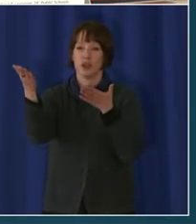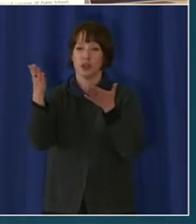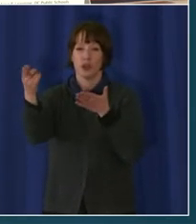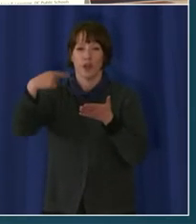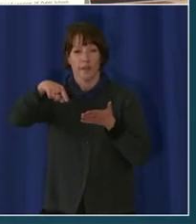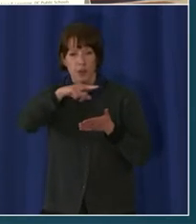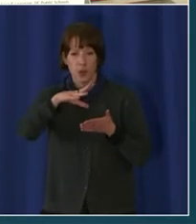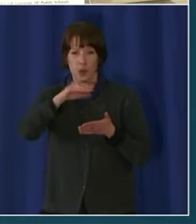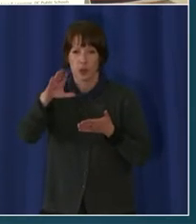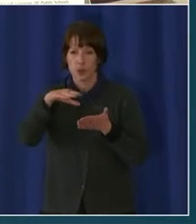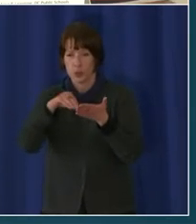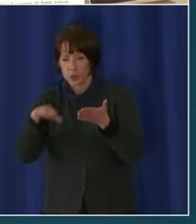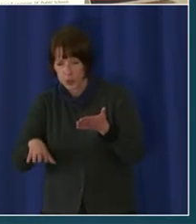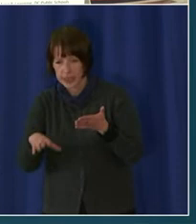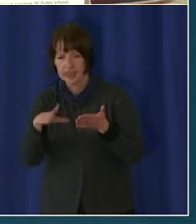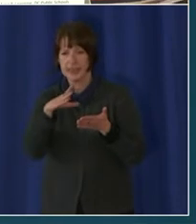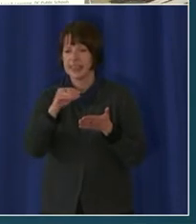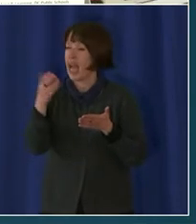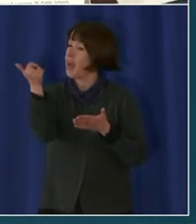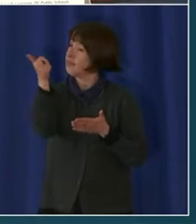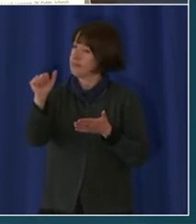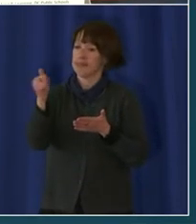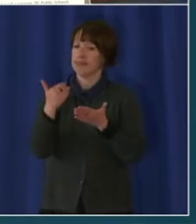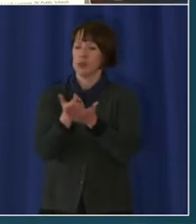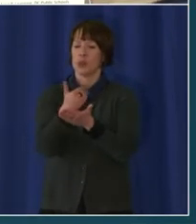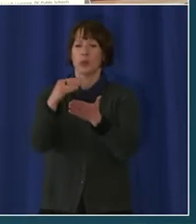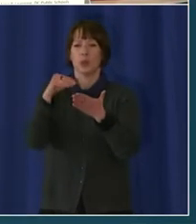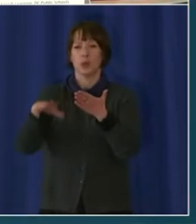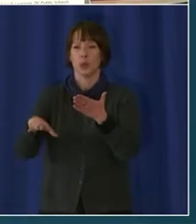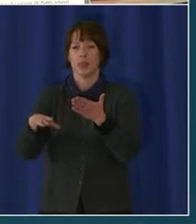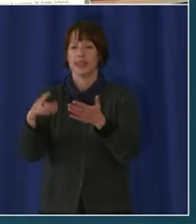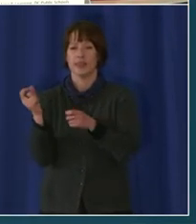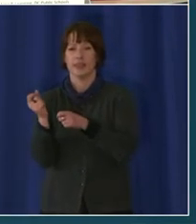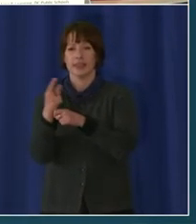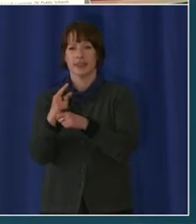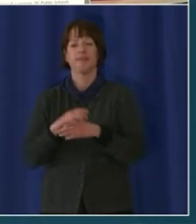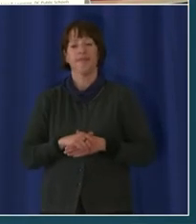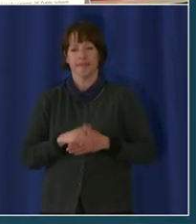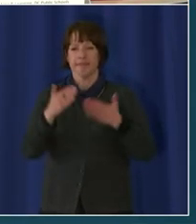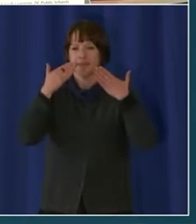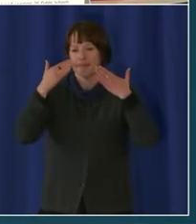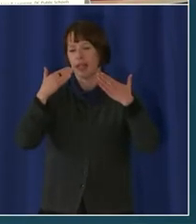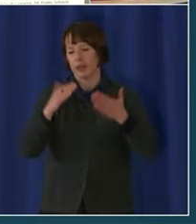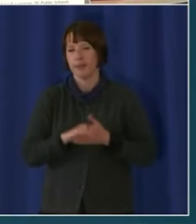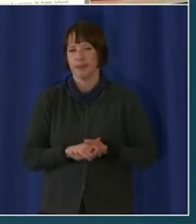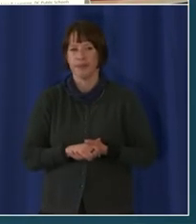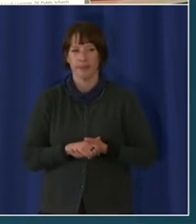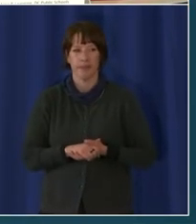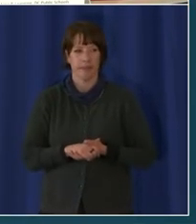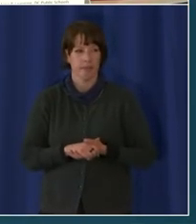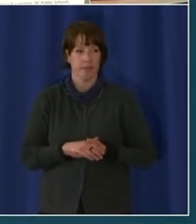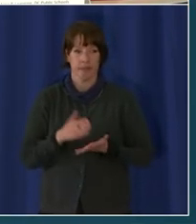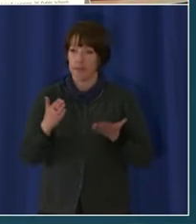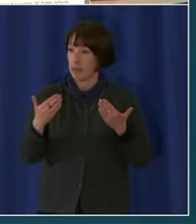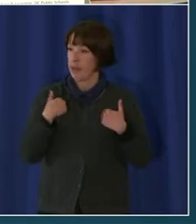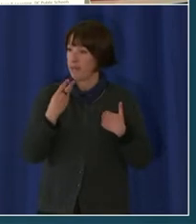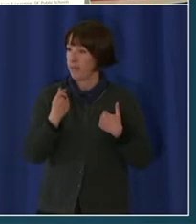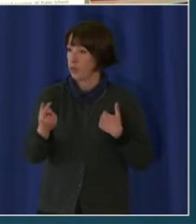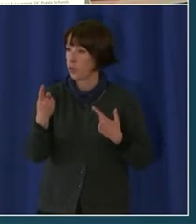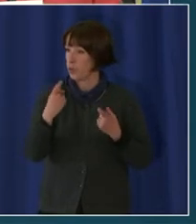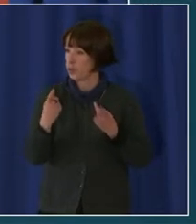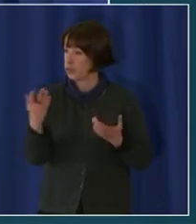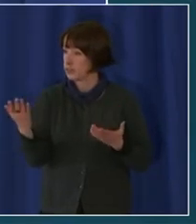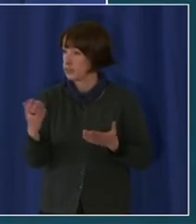you and your students and any new students in the coming years. So thank you, and I think we'll have a few questions